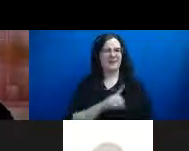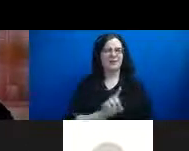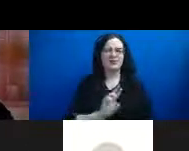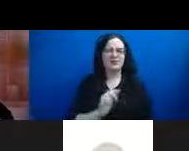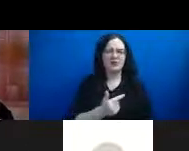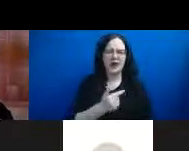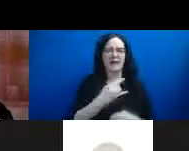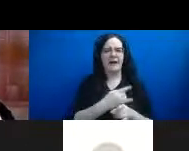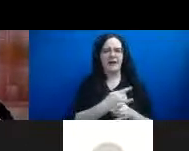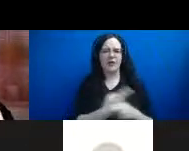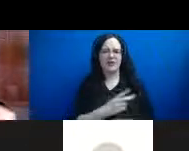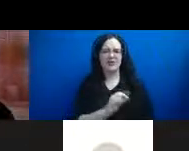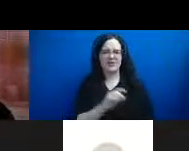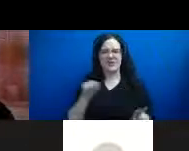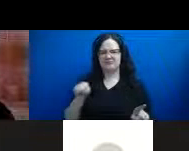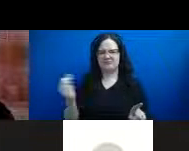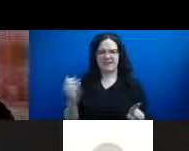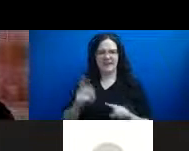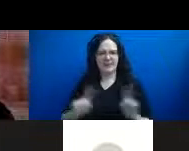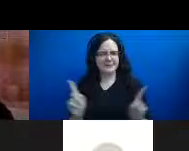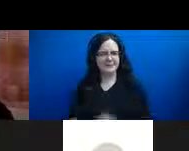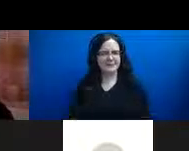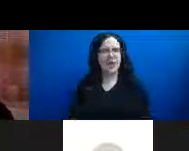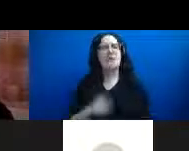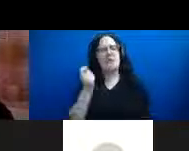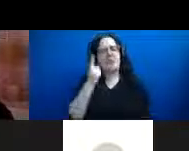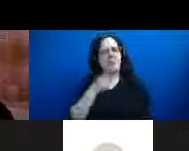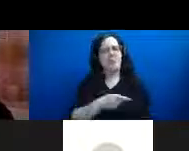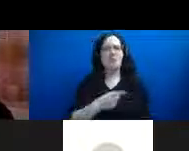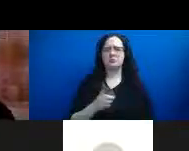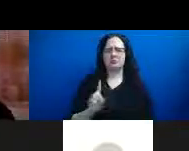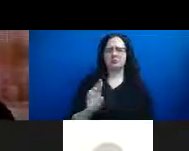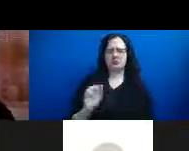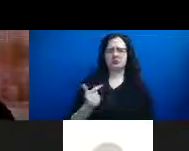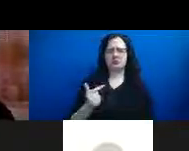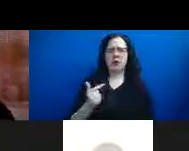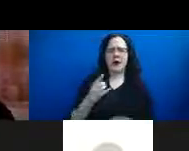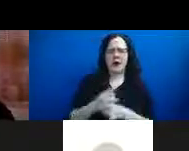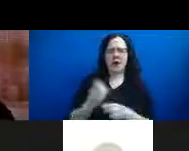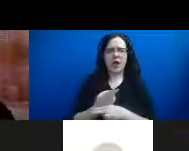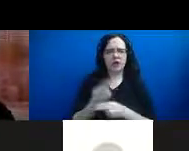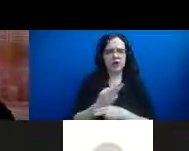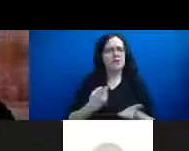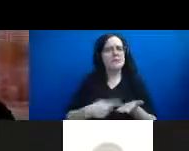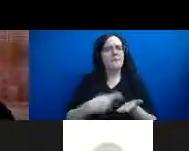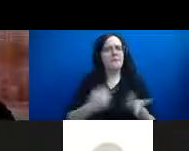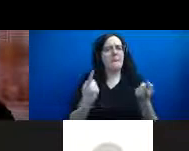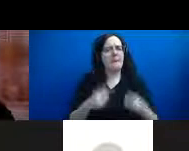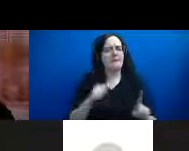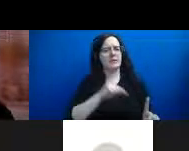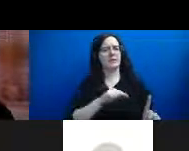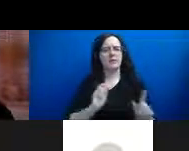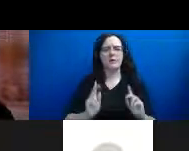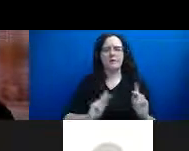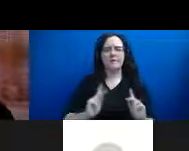use disorders. You will get some issues with drug and alcohol use, where people will have,